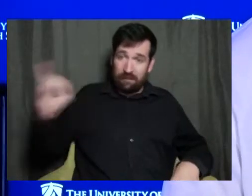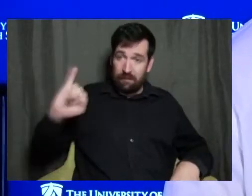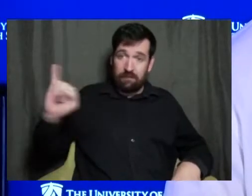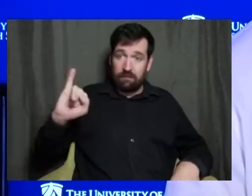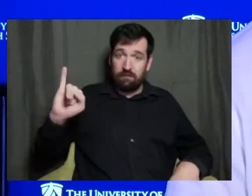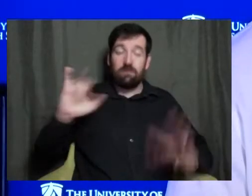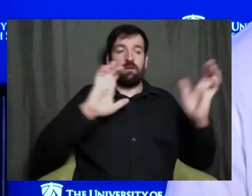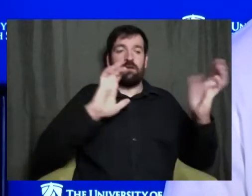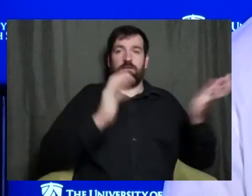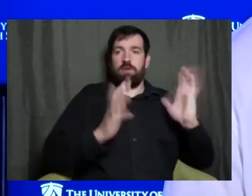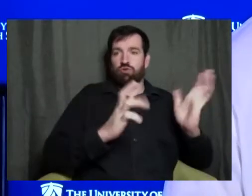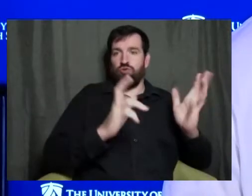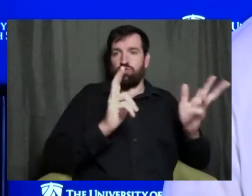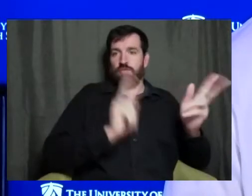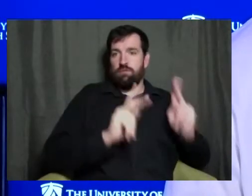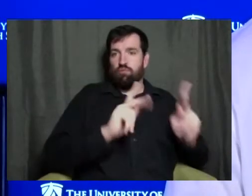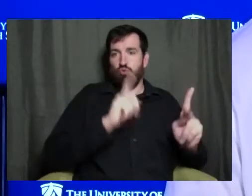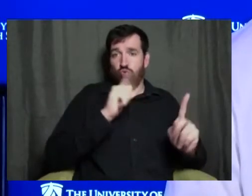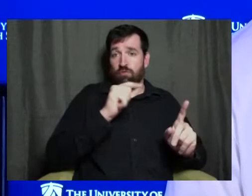who are vaccinated